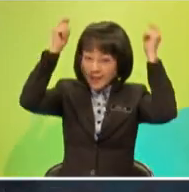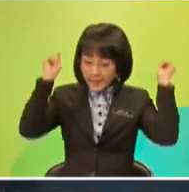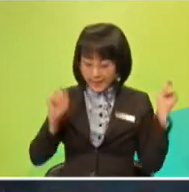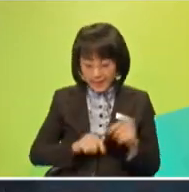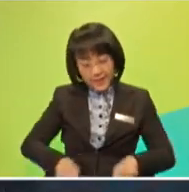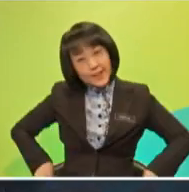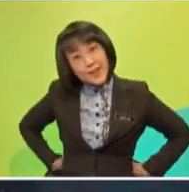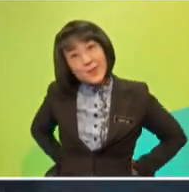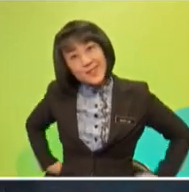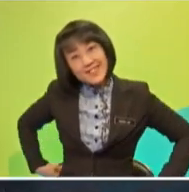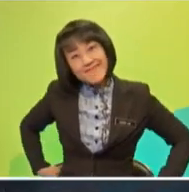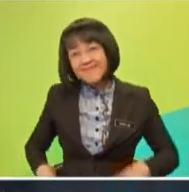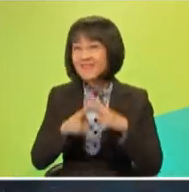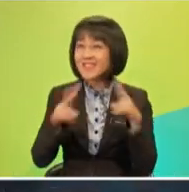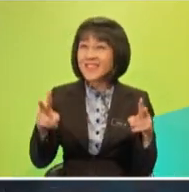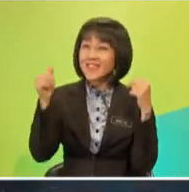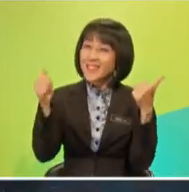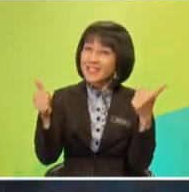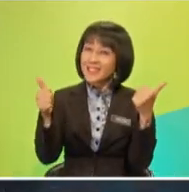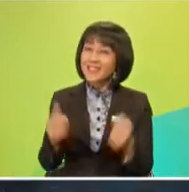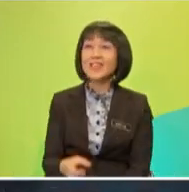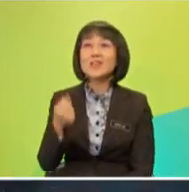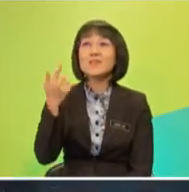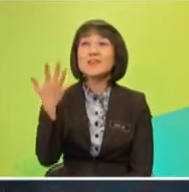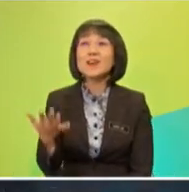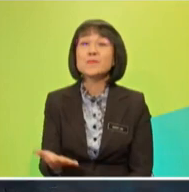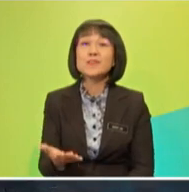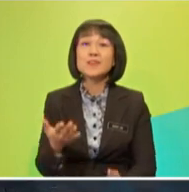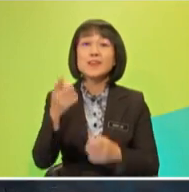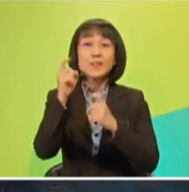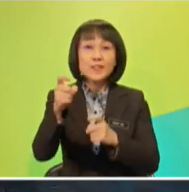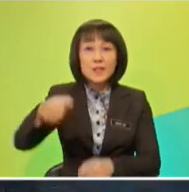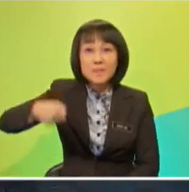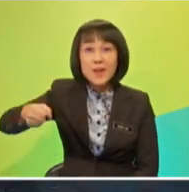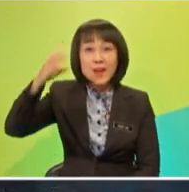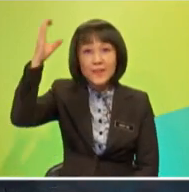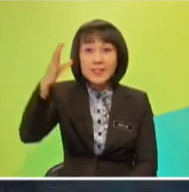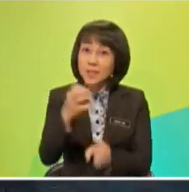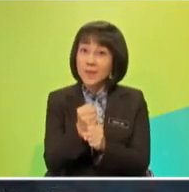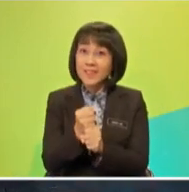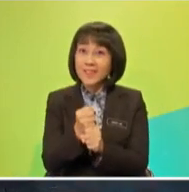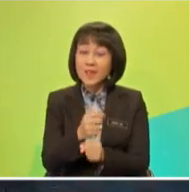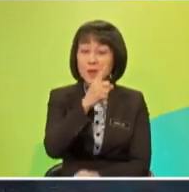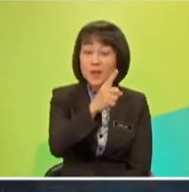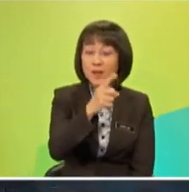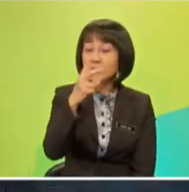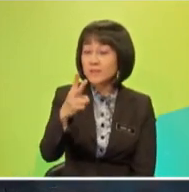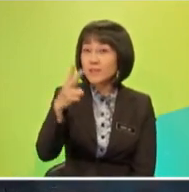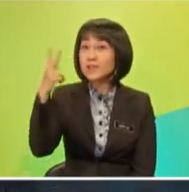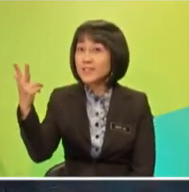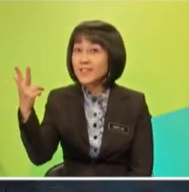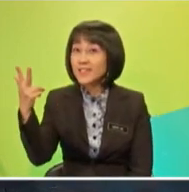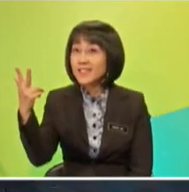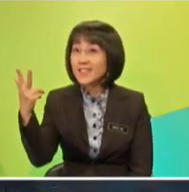Okay. So how many goodie bags Chris get? One, two, or three?